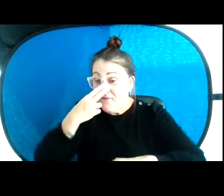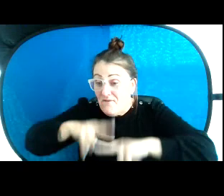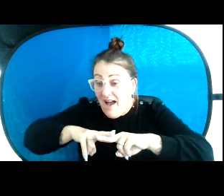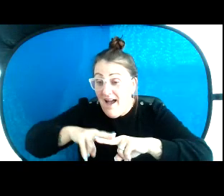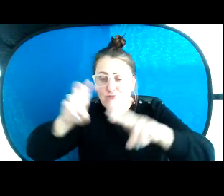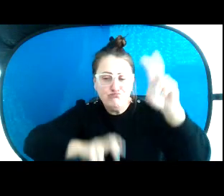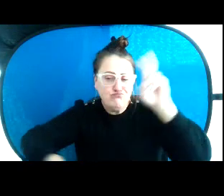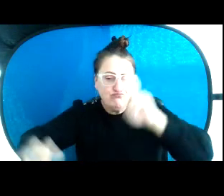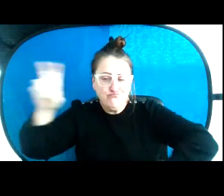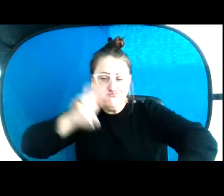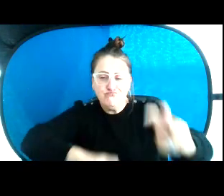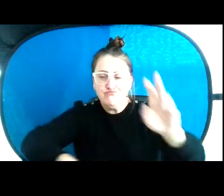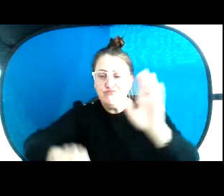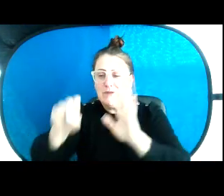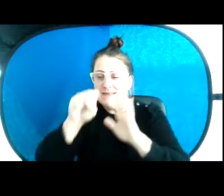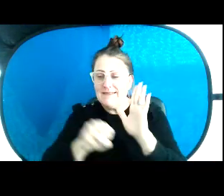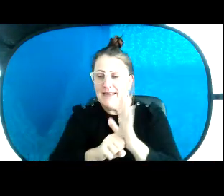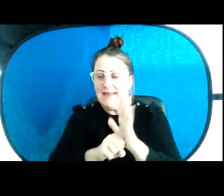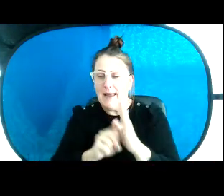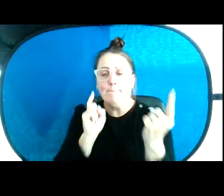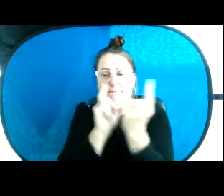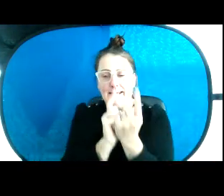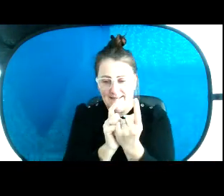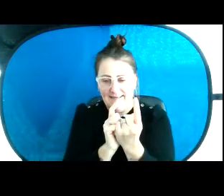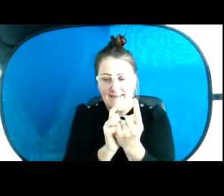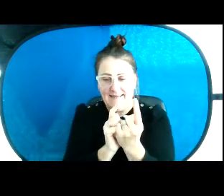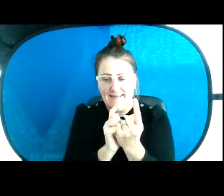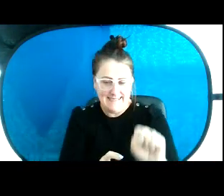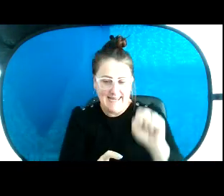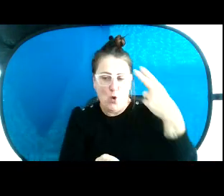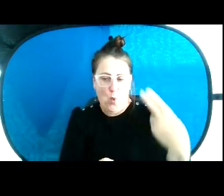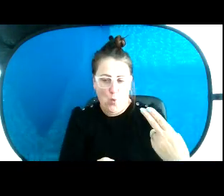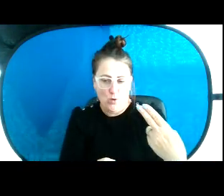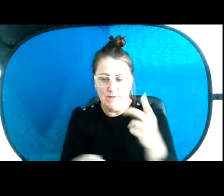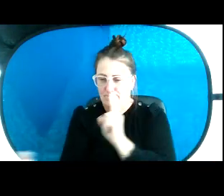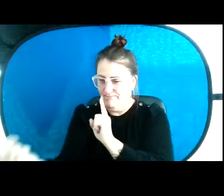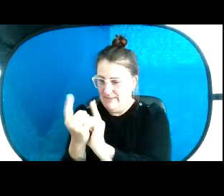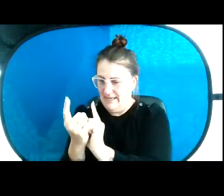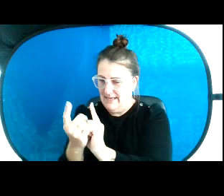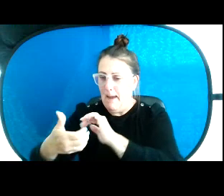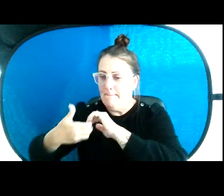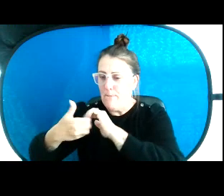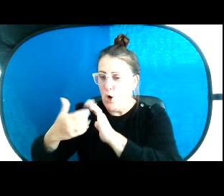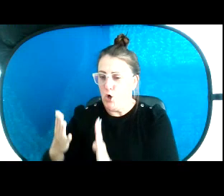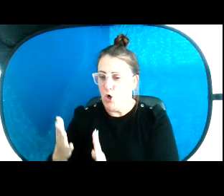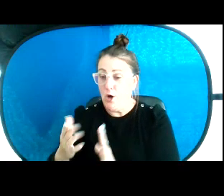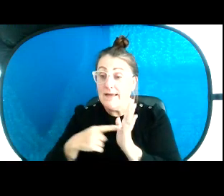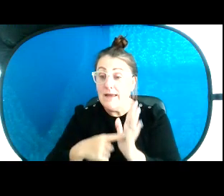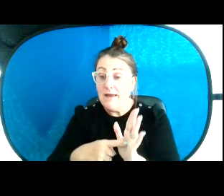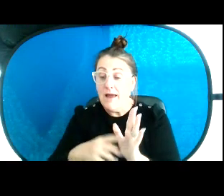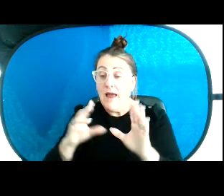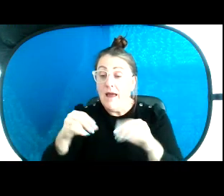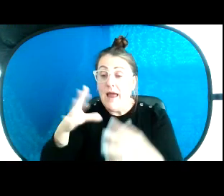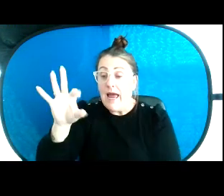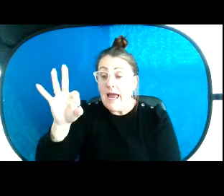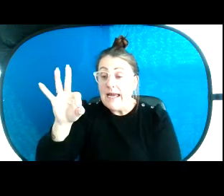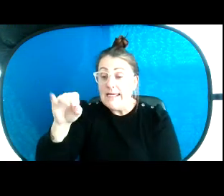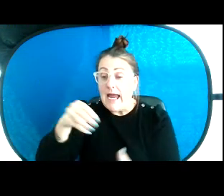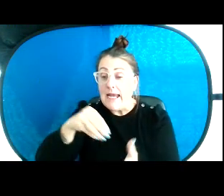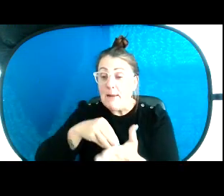the state, meeting with stakeholders and partners. A few examples: I delivered a $90 million check to the